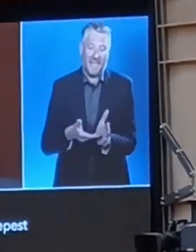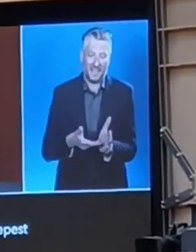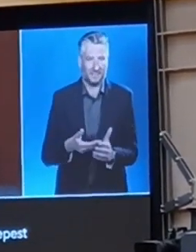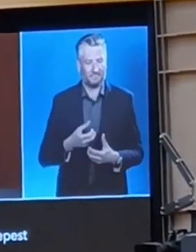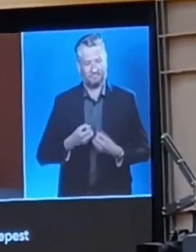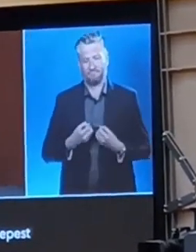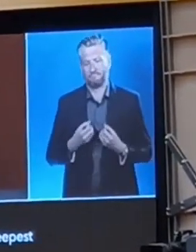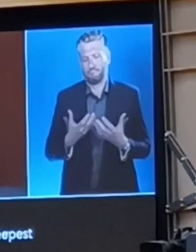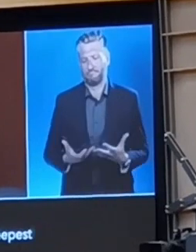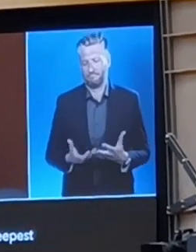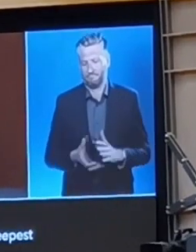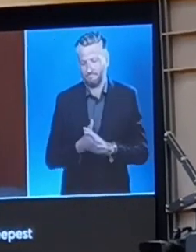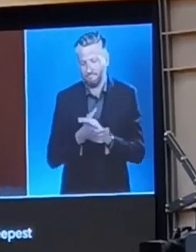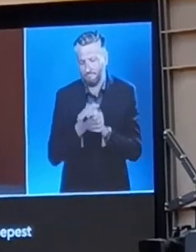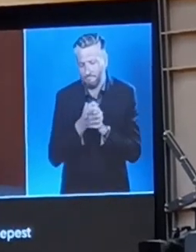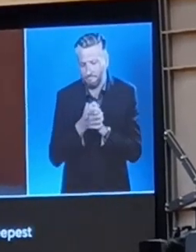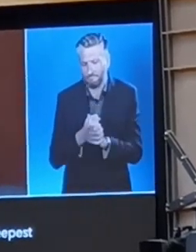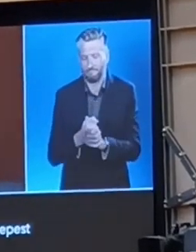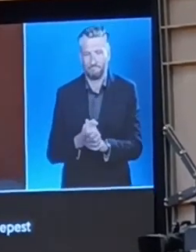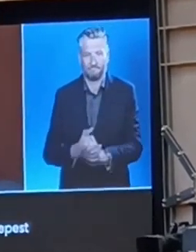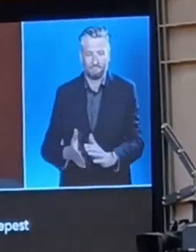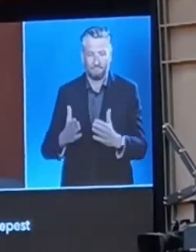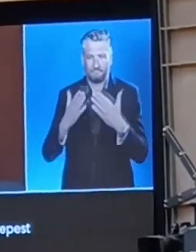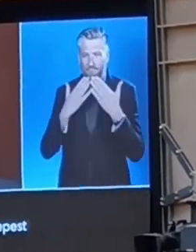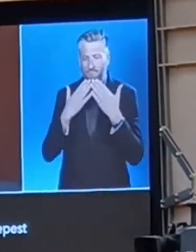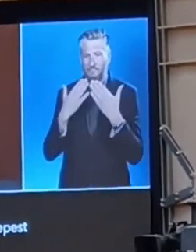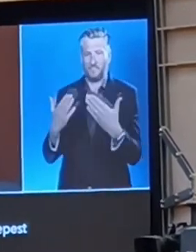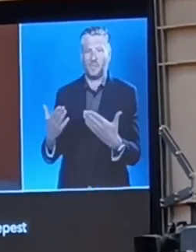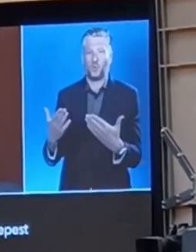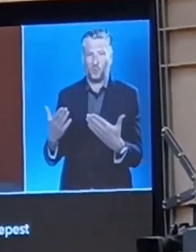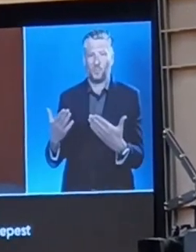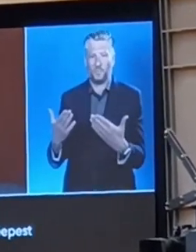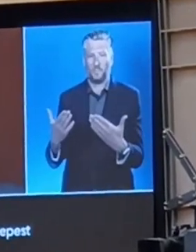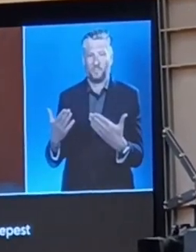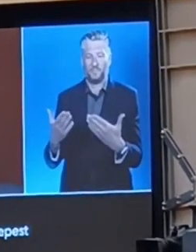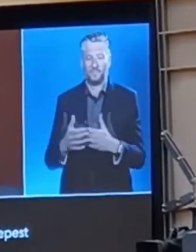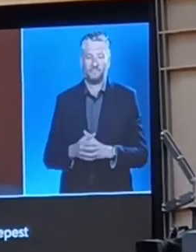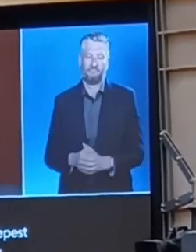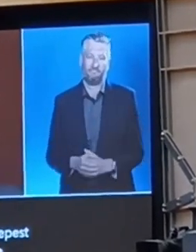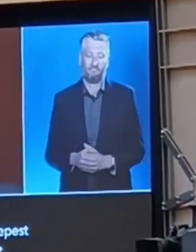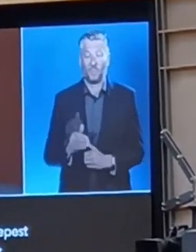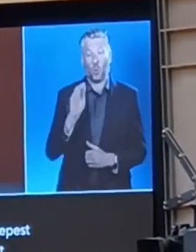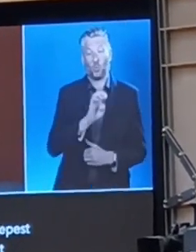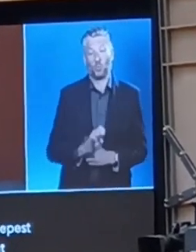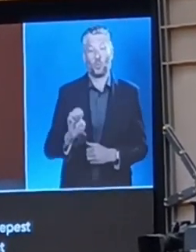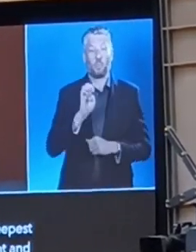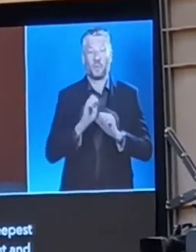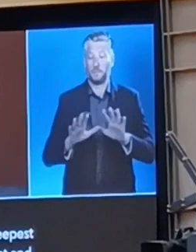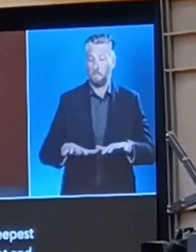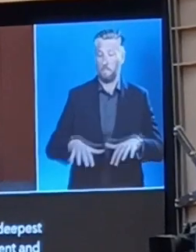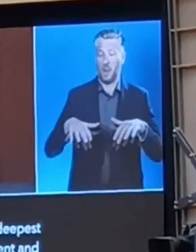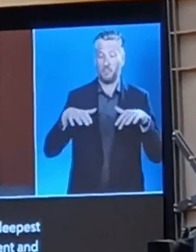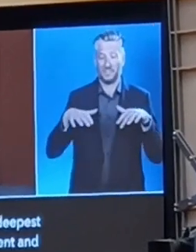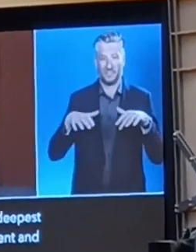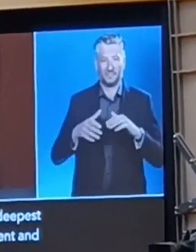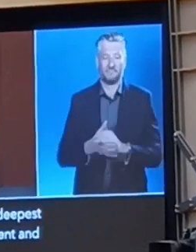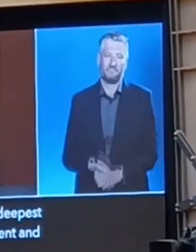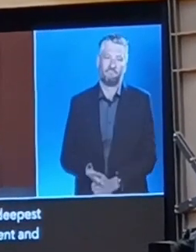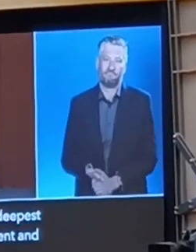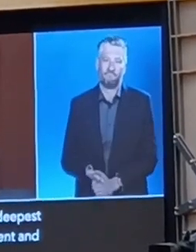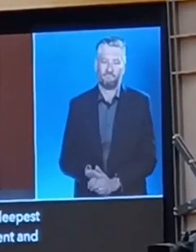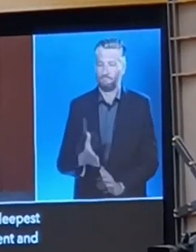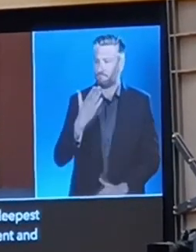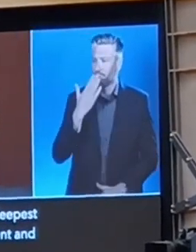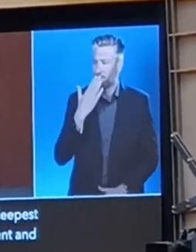deepest gratitude to the European Parliament and its President